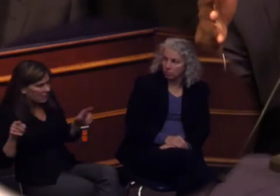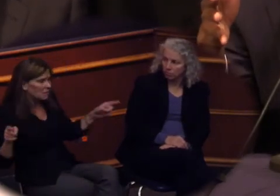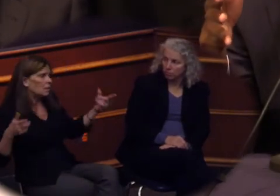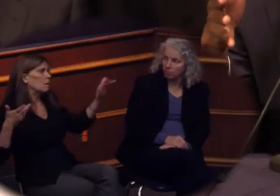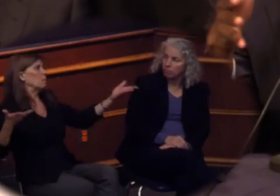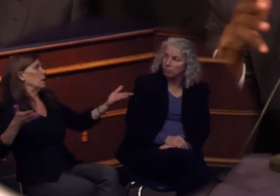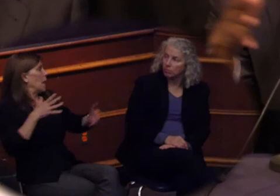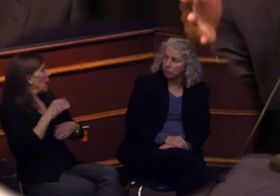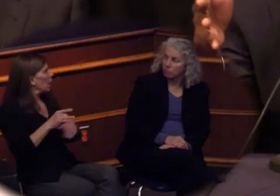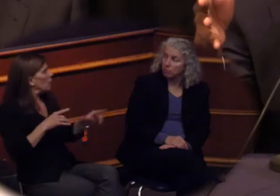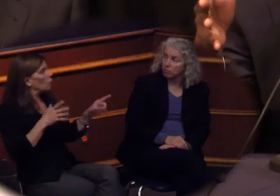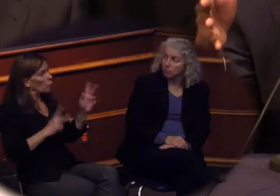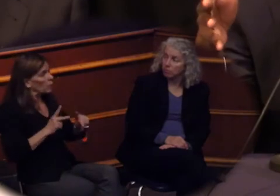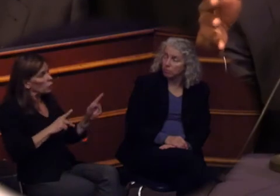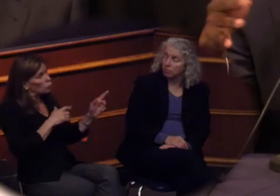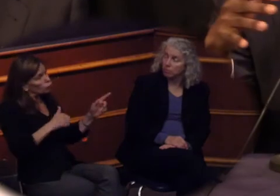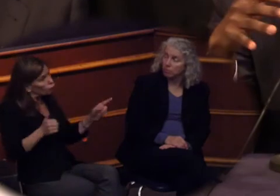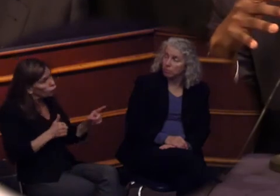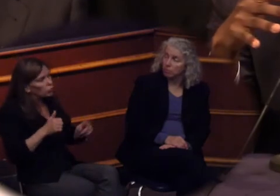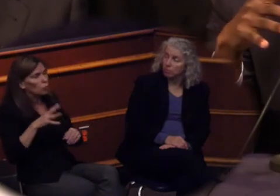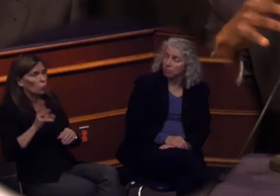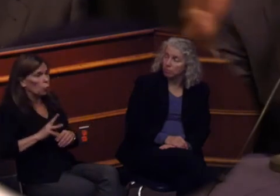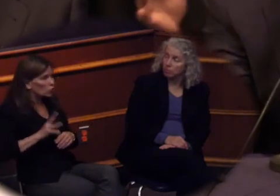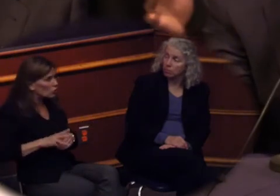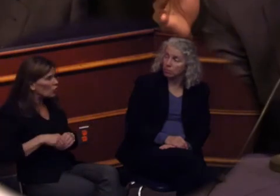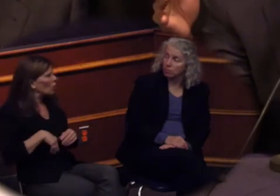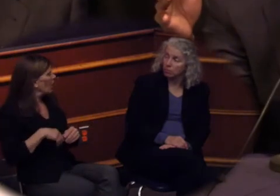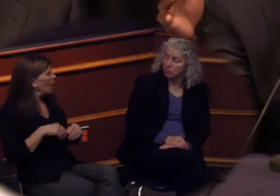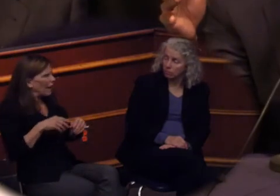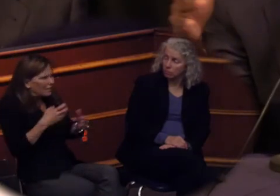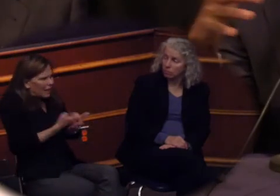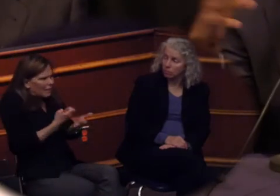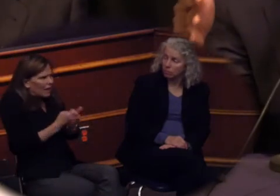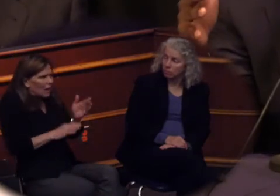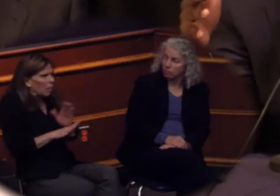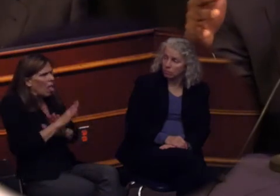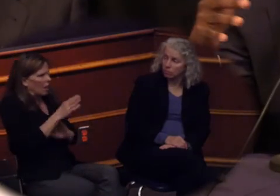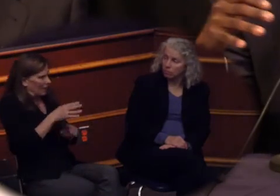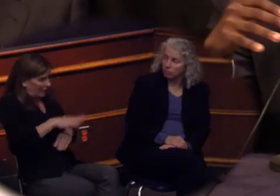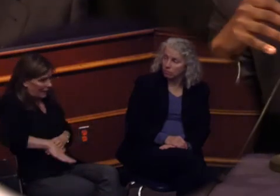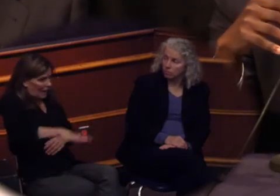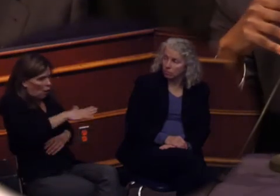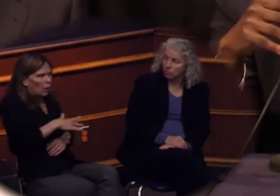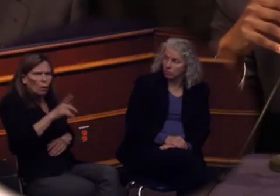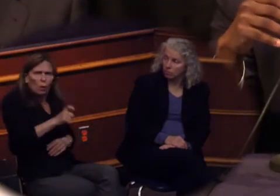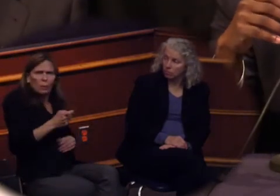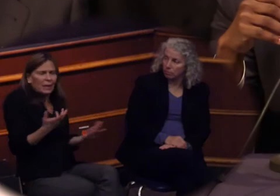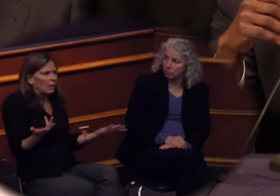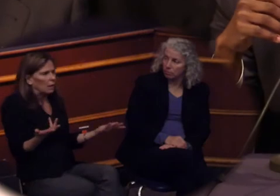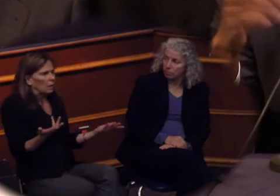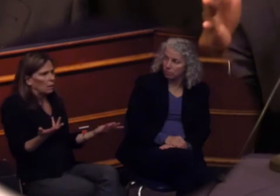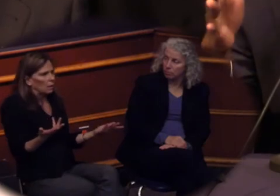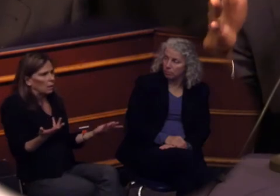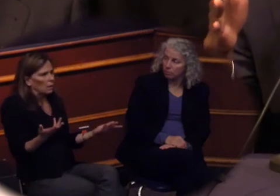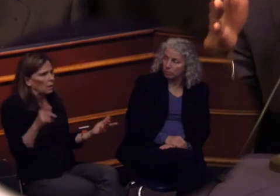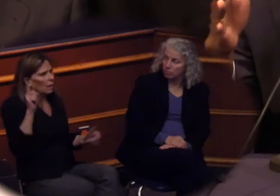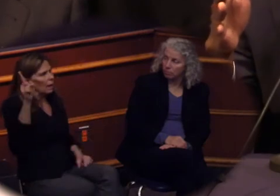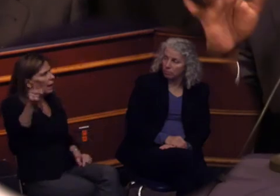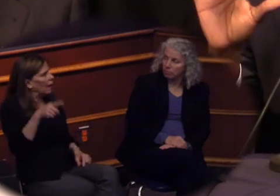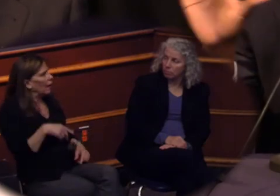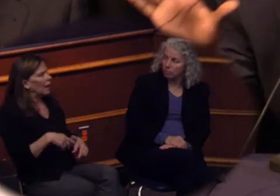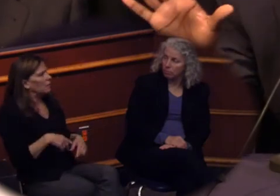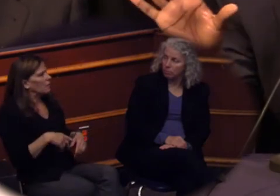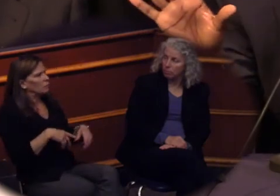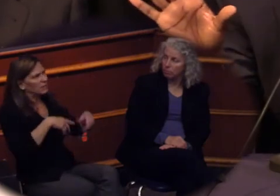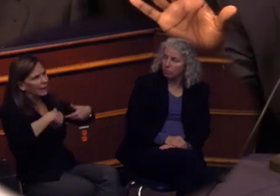Worcester in a lot easier way and grow the economy in an area that we need to, as opposed to go for it, God bless